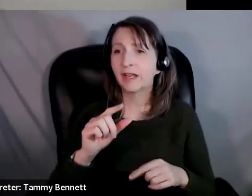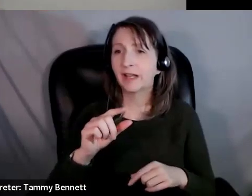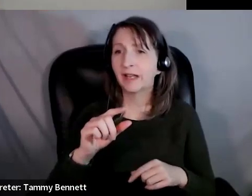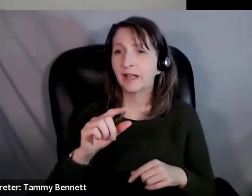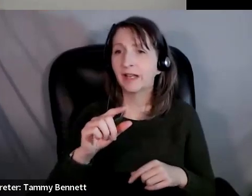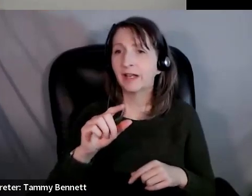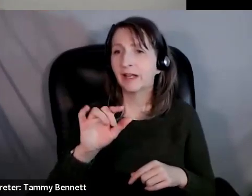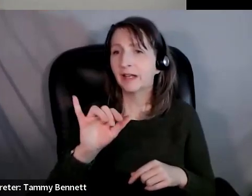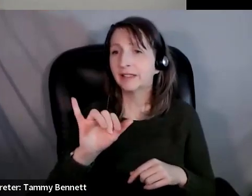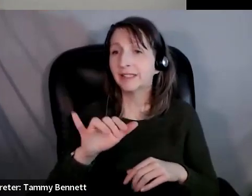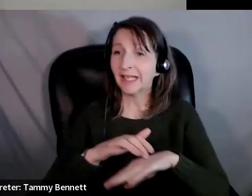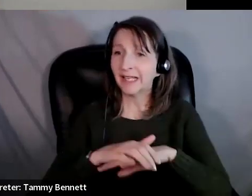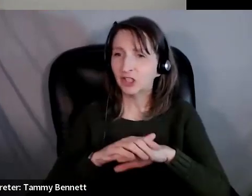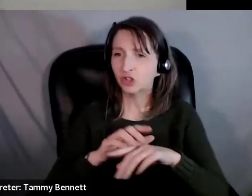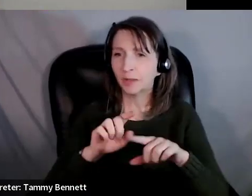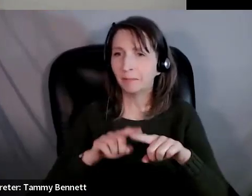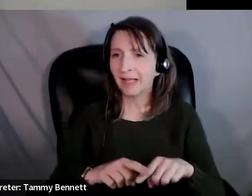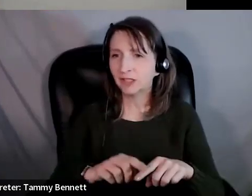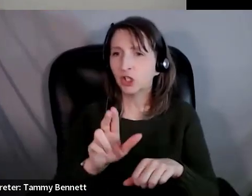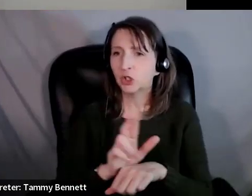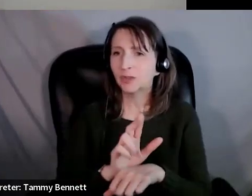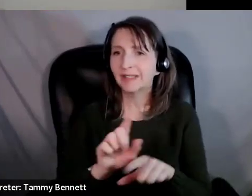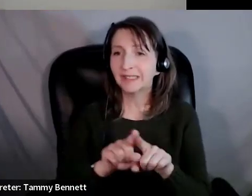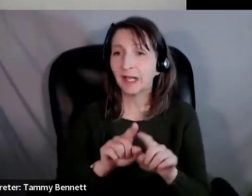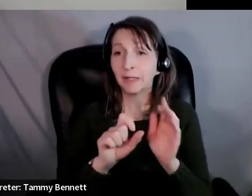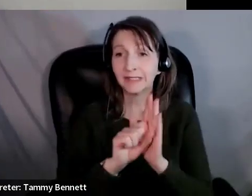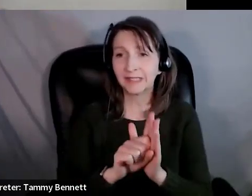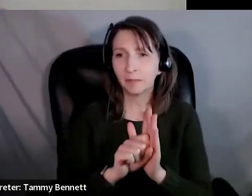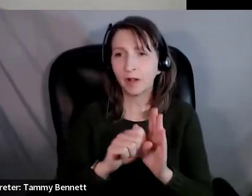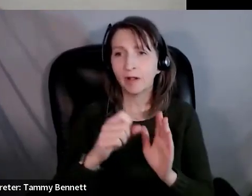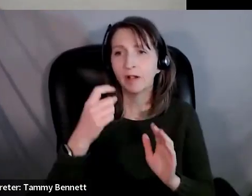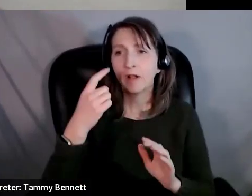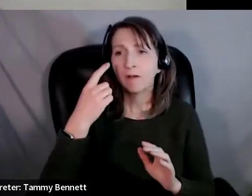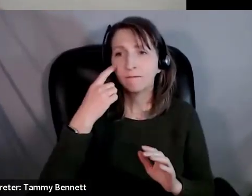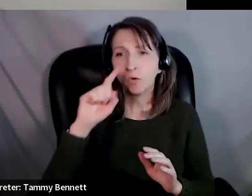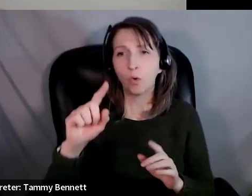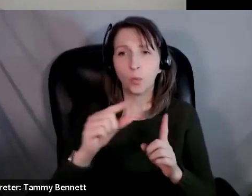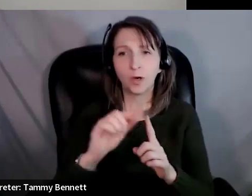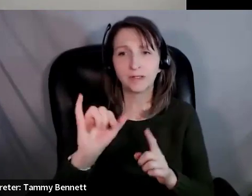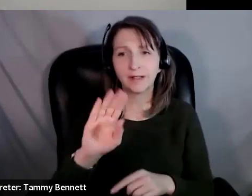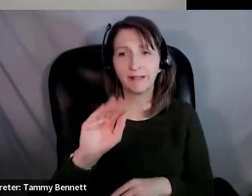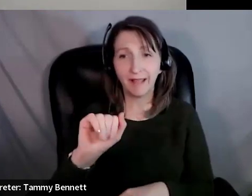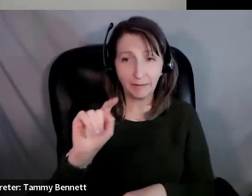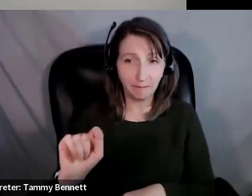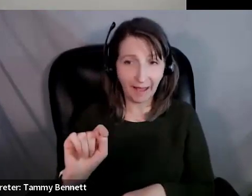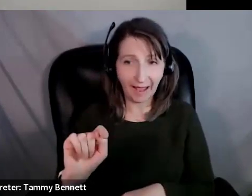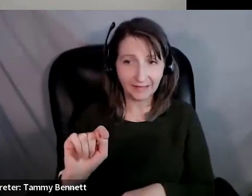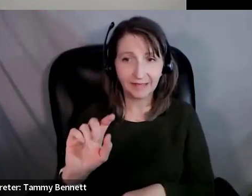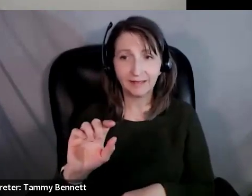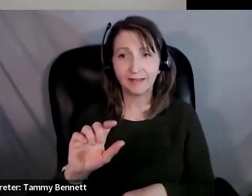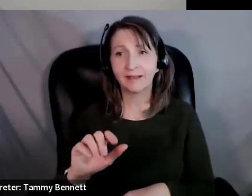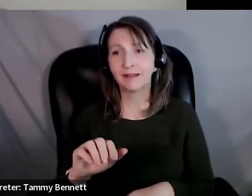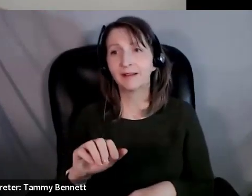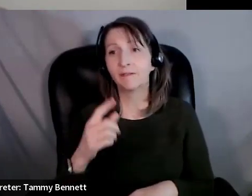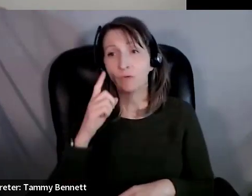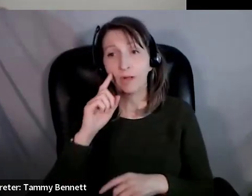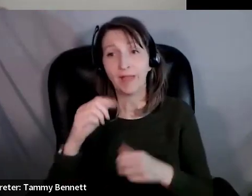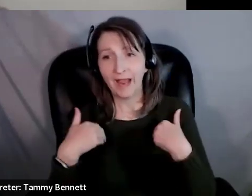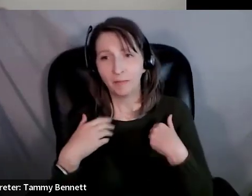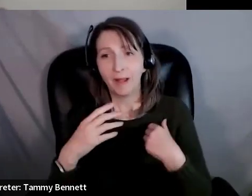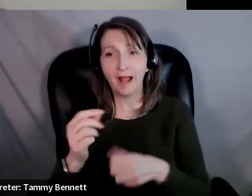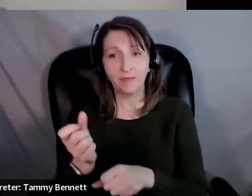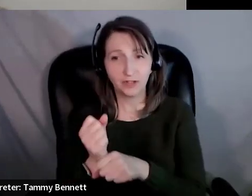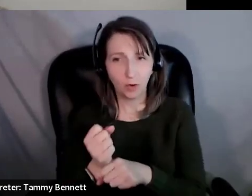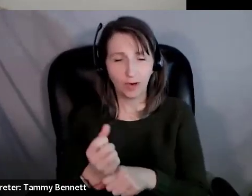for the animal. I'm wondering how that works with ASL. I think the concept of lamp is awesome. I love the predictability, but I am